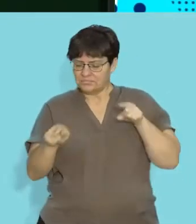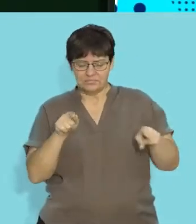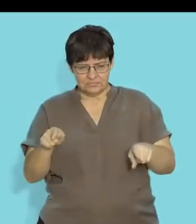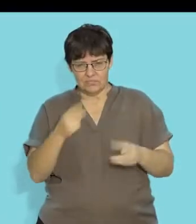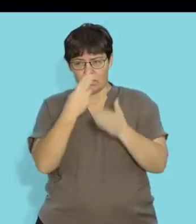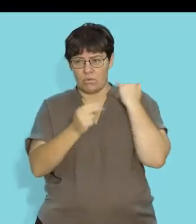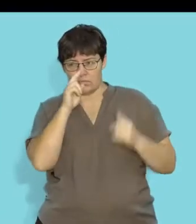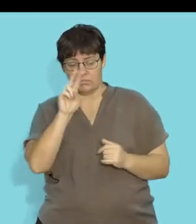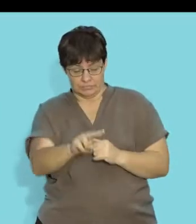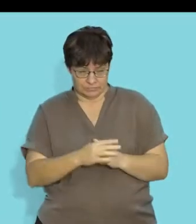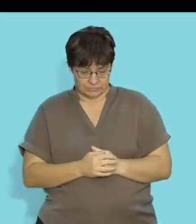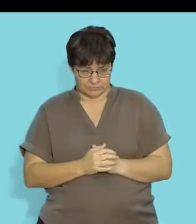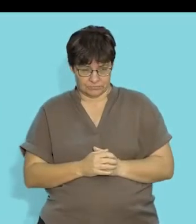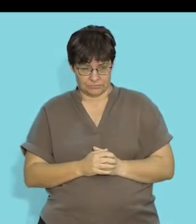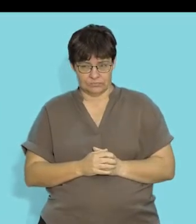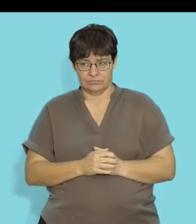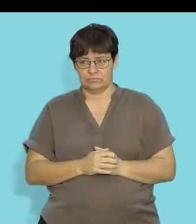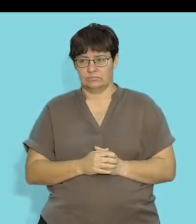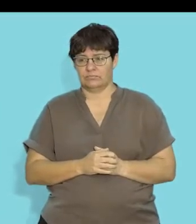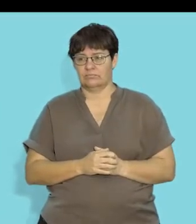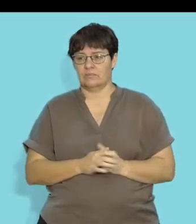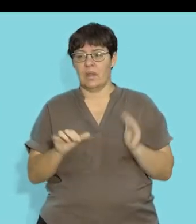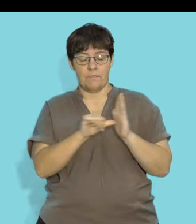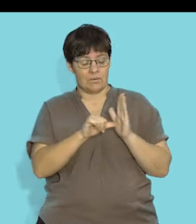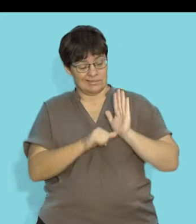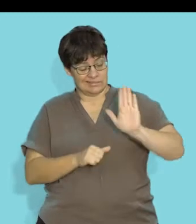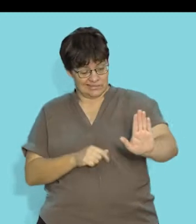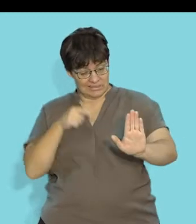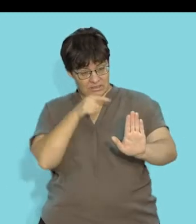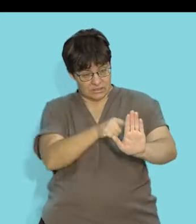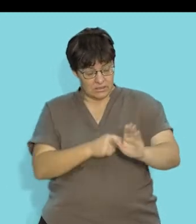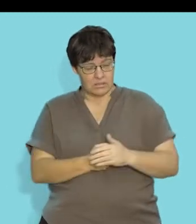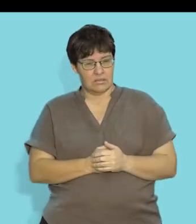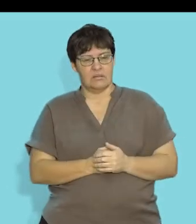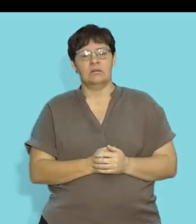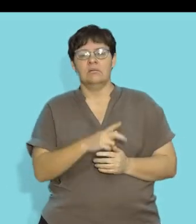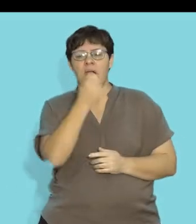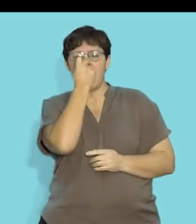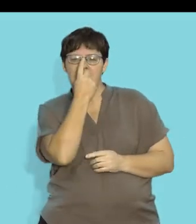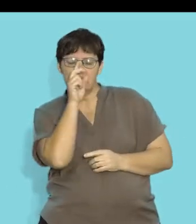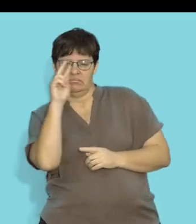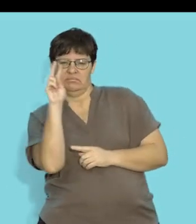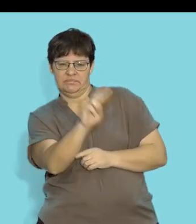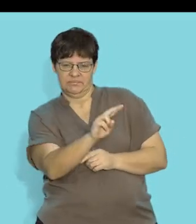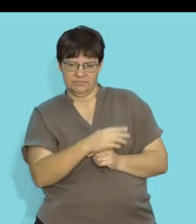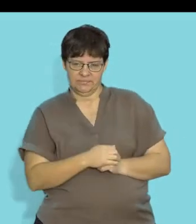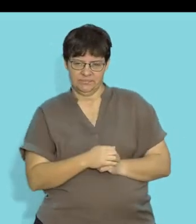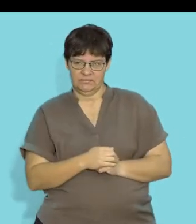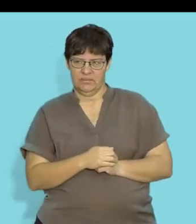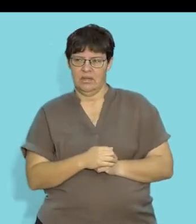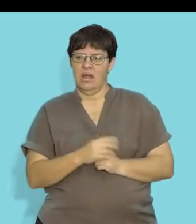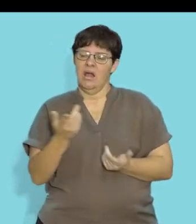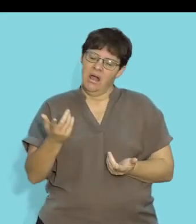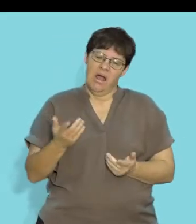and we'll have an overview of them. It's important that when we look at the male reproductive system, we understand the view that we're looking at. So for me, this